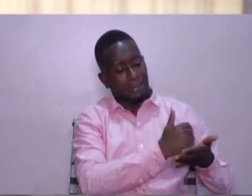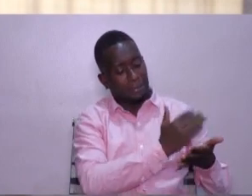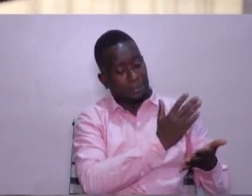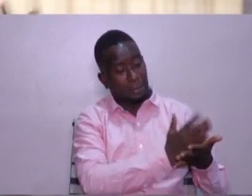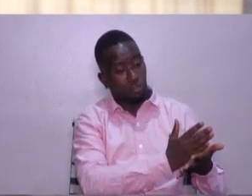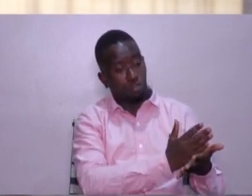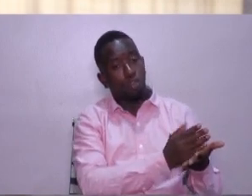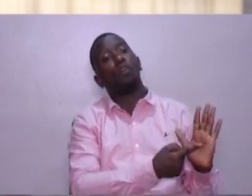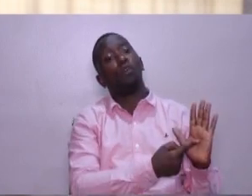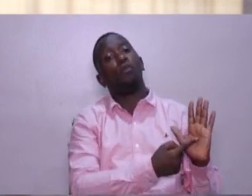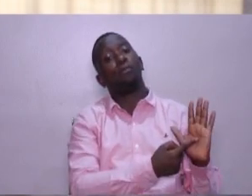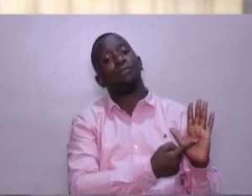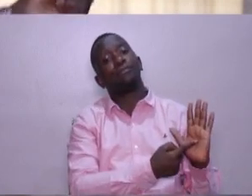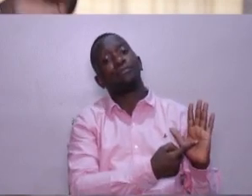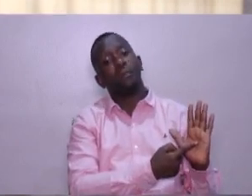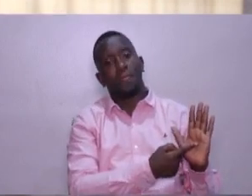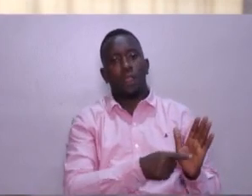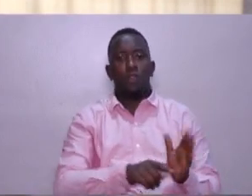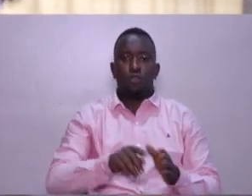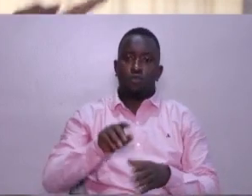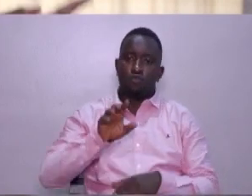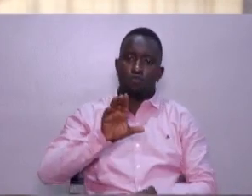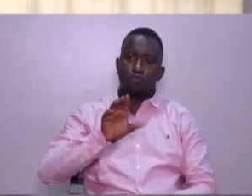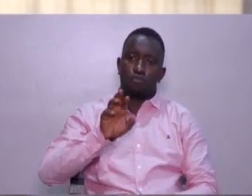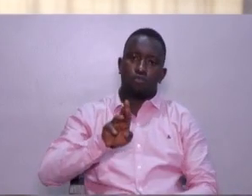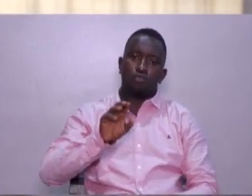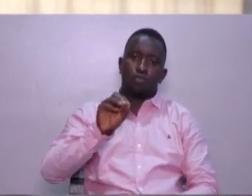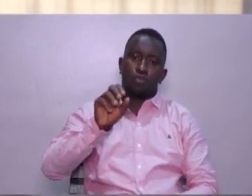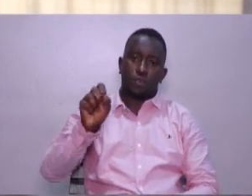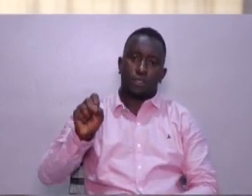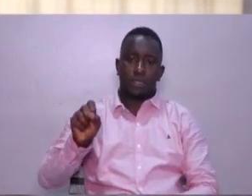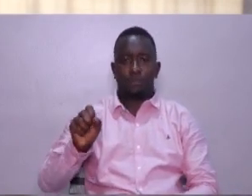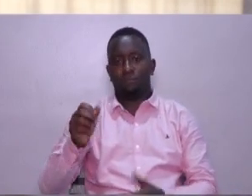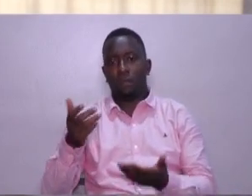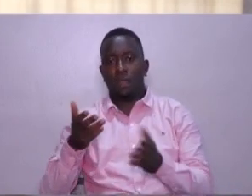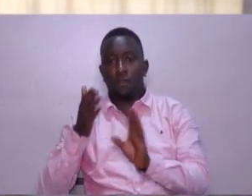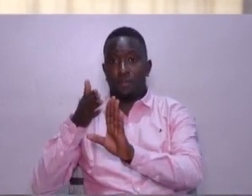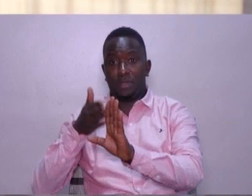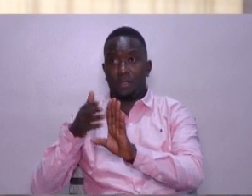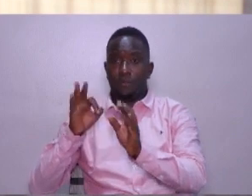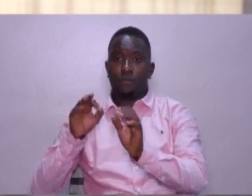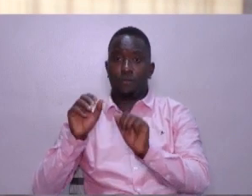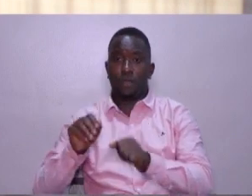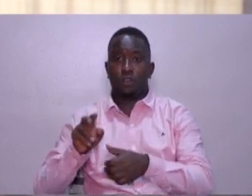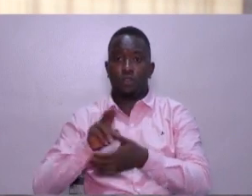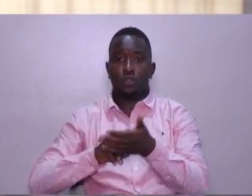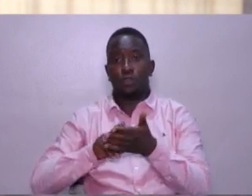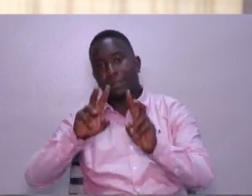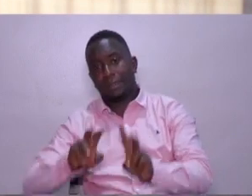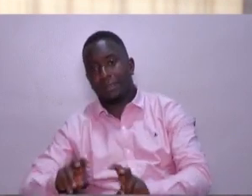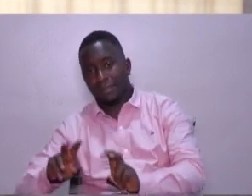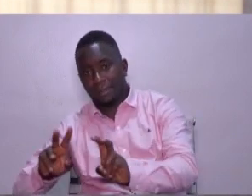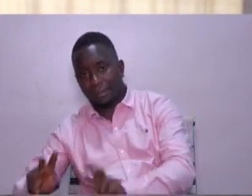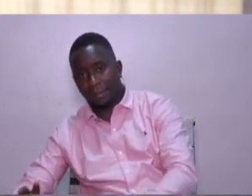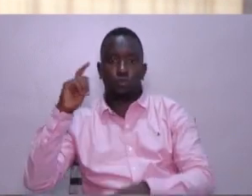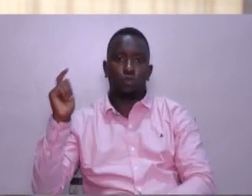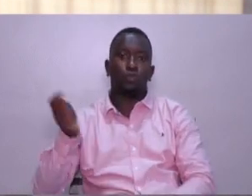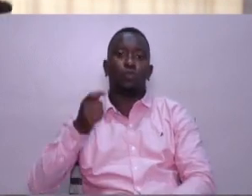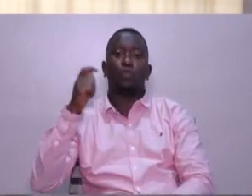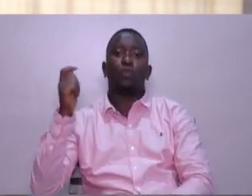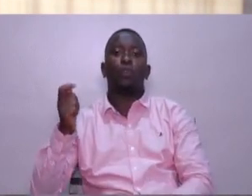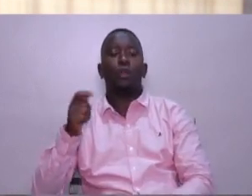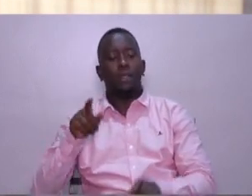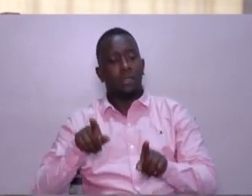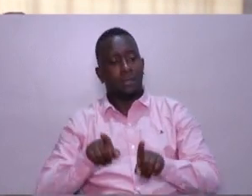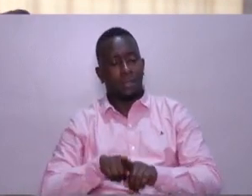indicate maybe other references, you cross-reference, so that if they are able to use the search tool within the LMS, then they can go to site